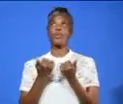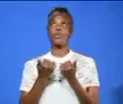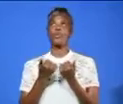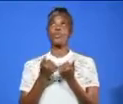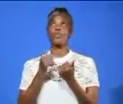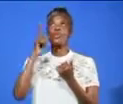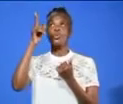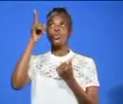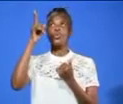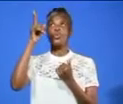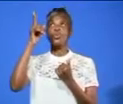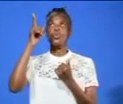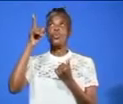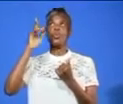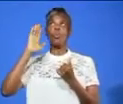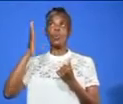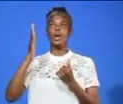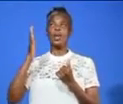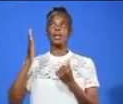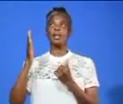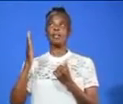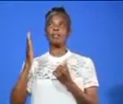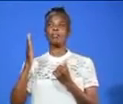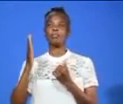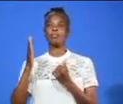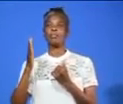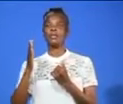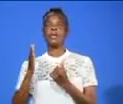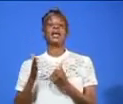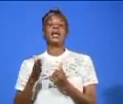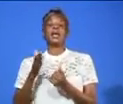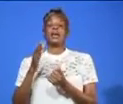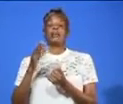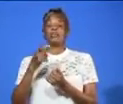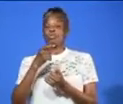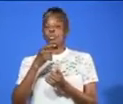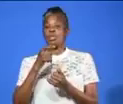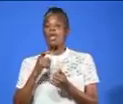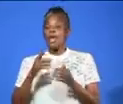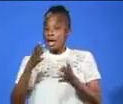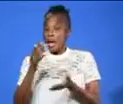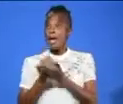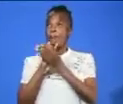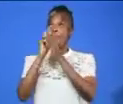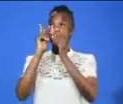that you will break the drought for somebody.